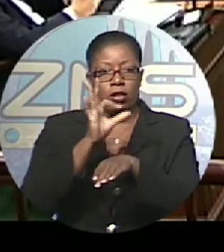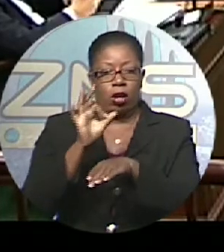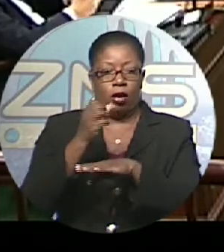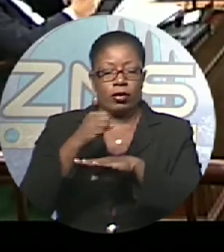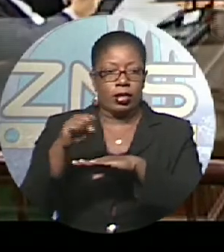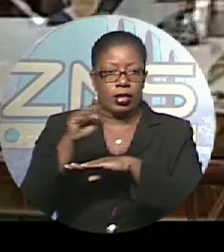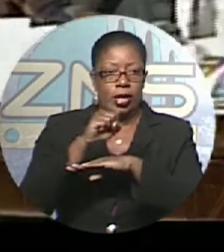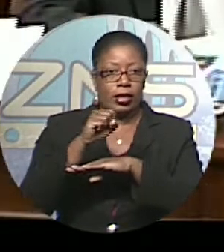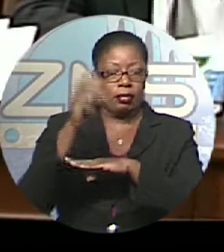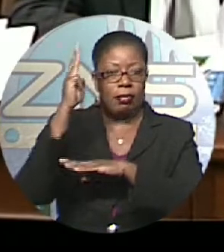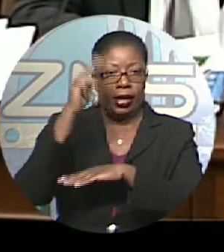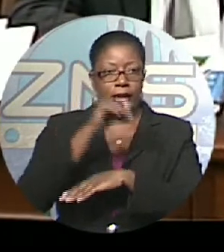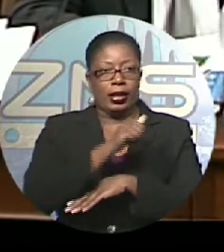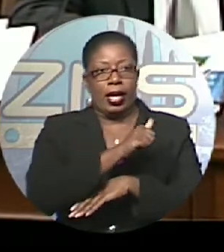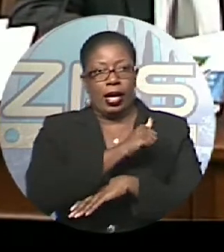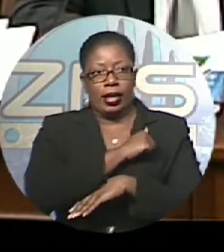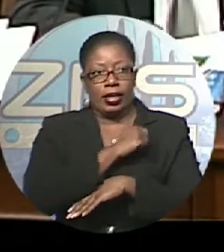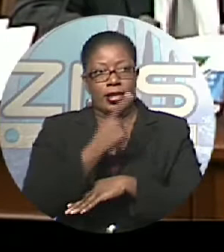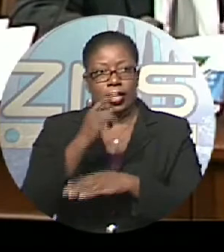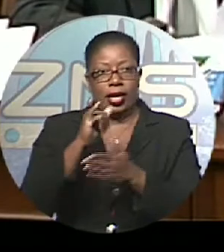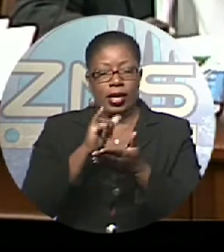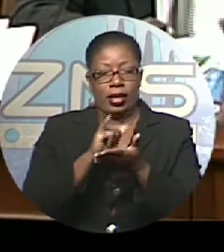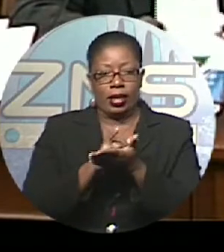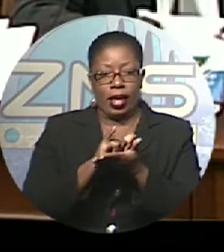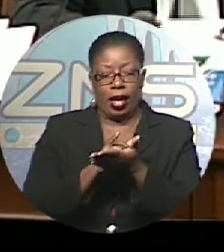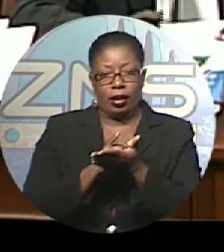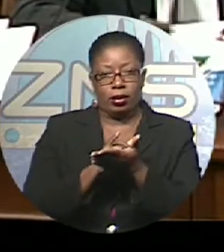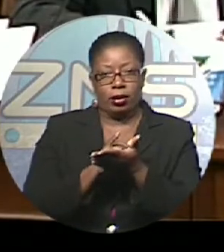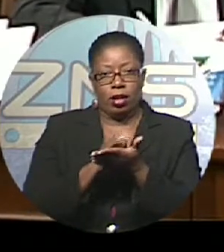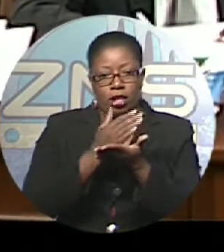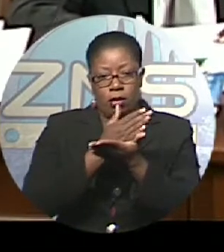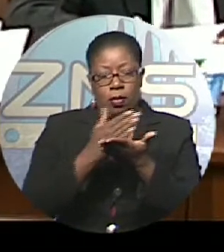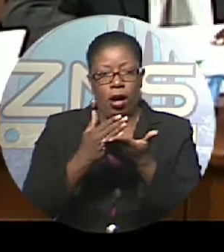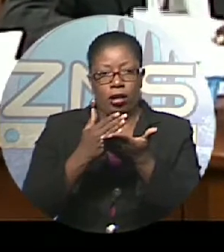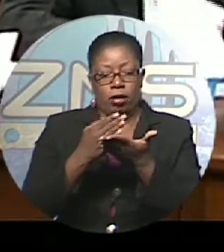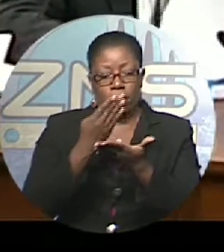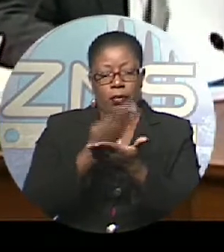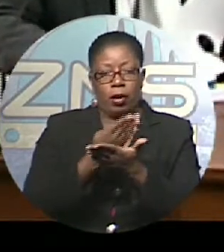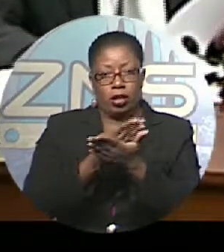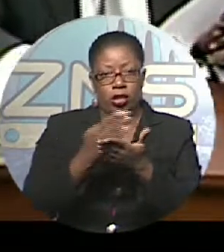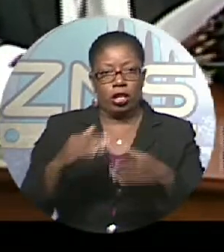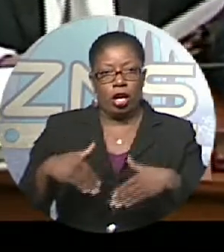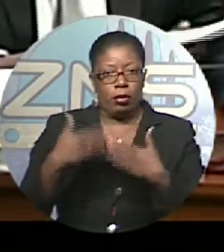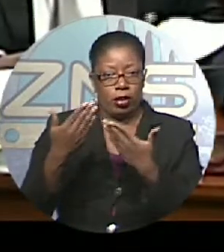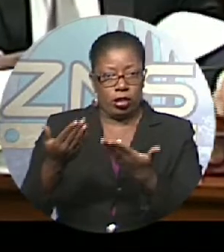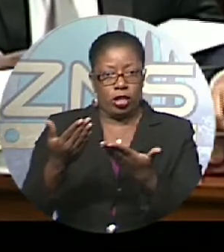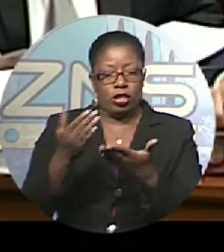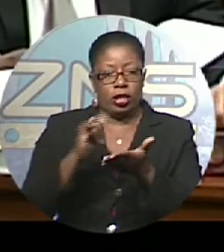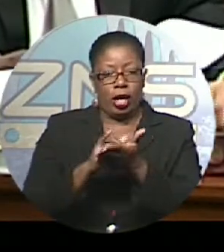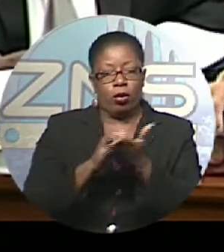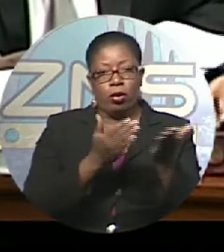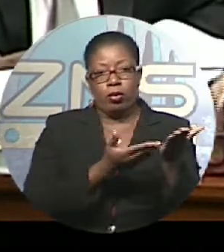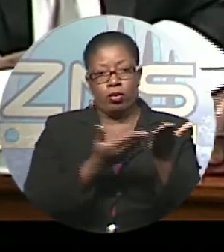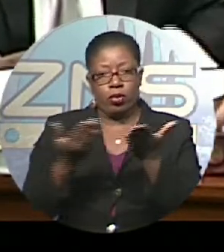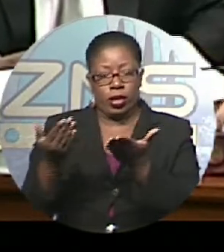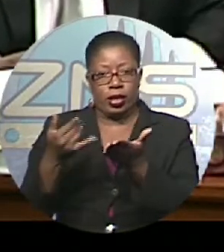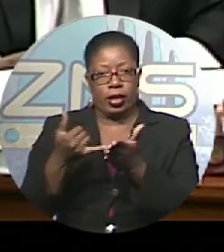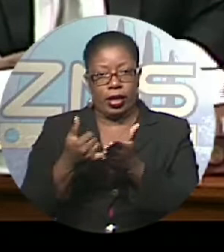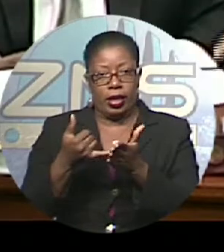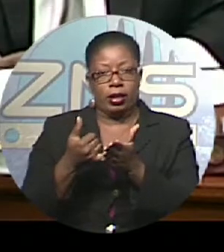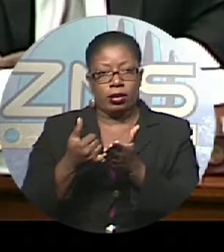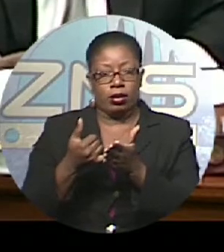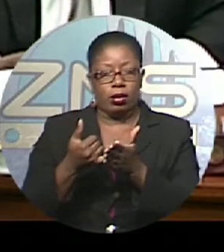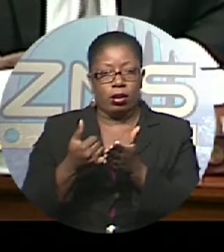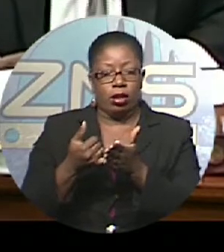Michael Halkitis says there is a reform aspect to the budget presentation. The aim to bring the presentation in line